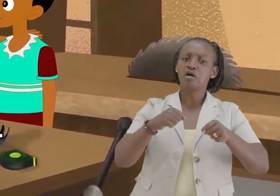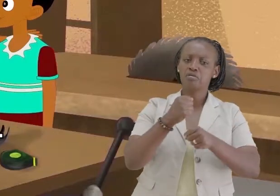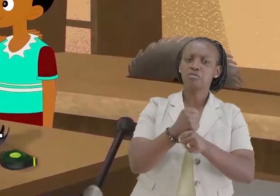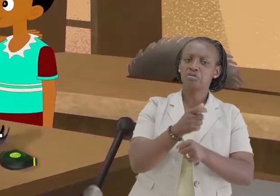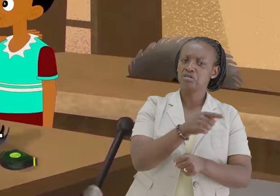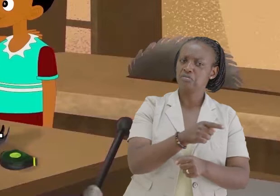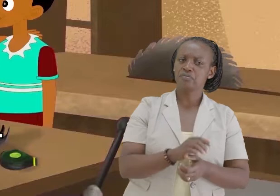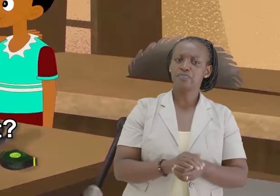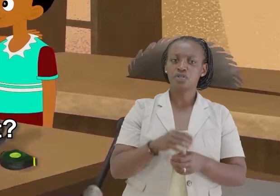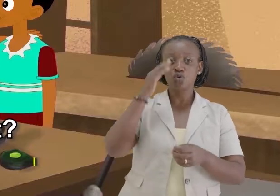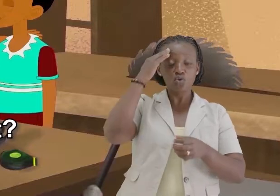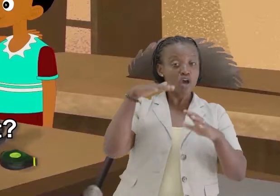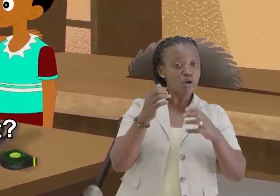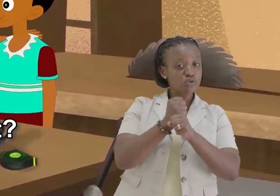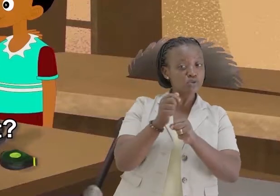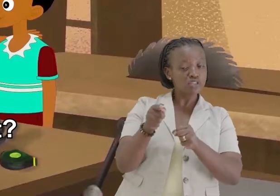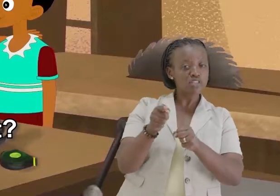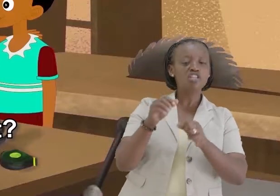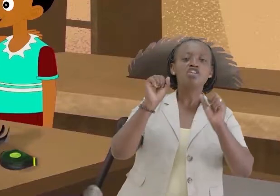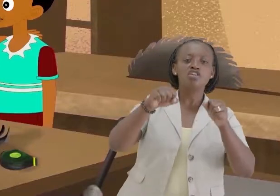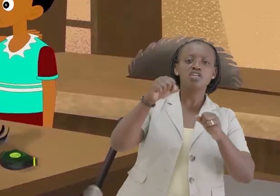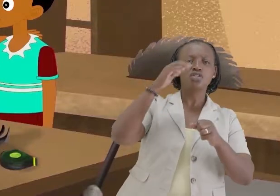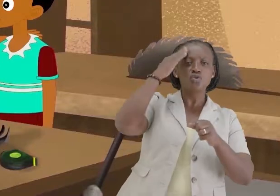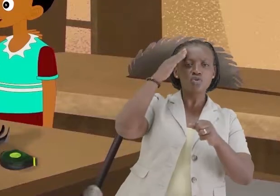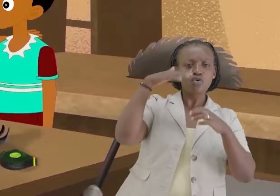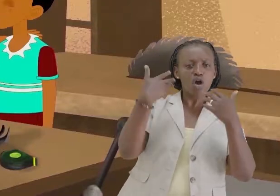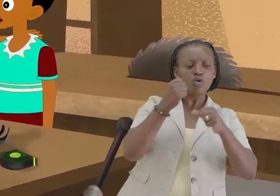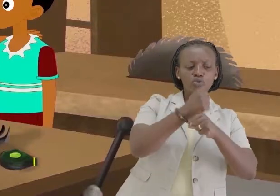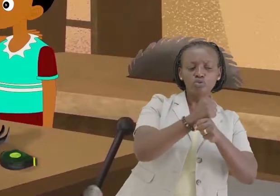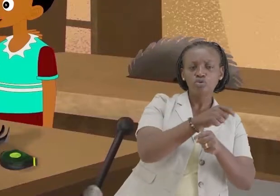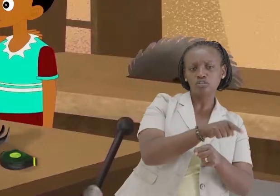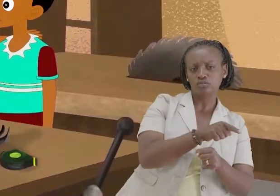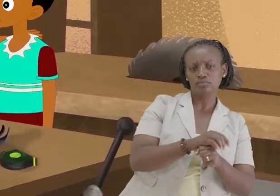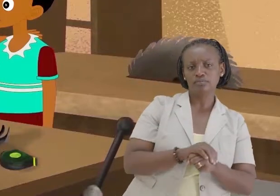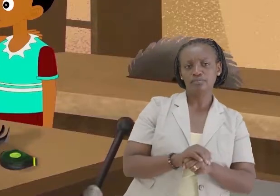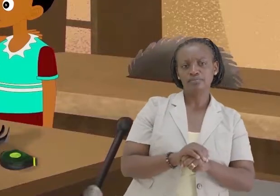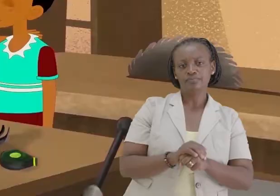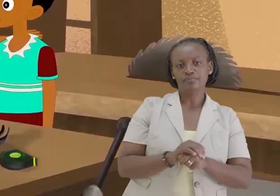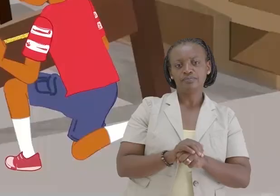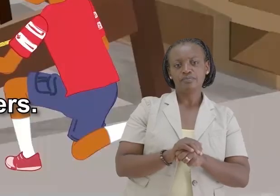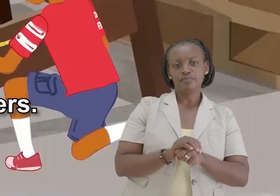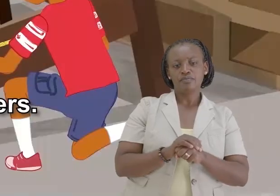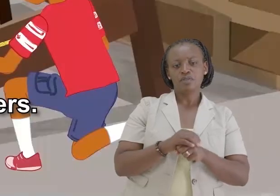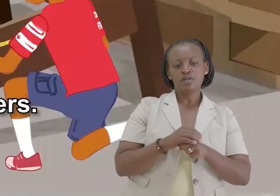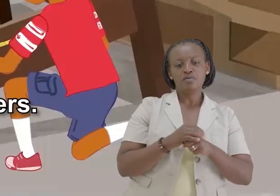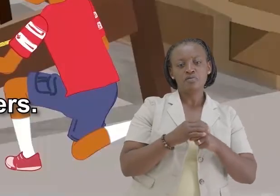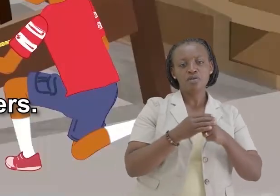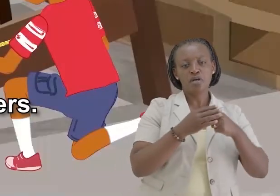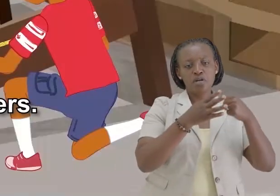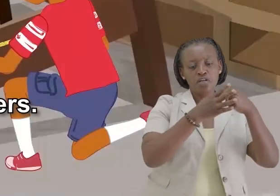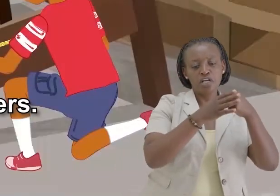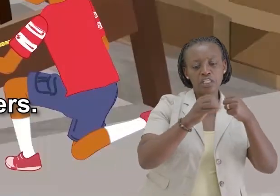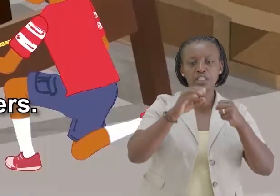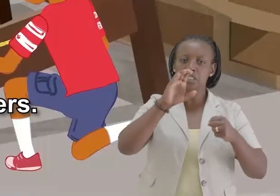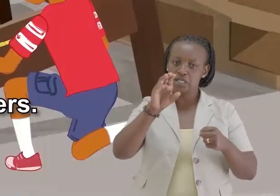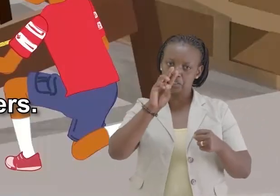do that. Do you know how to do it? Yes, we know how to do it. This part is